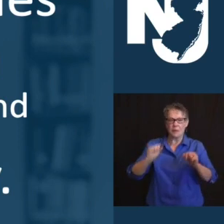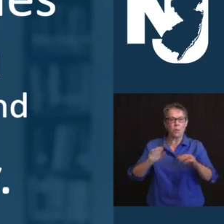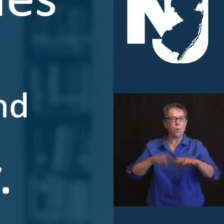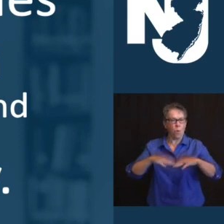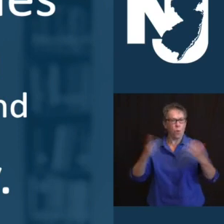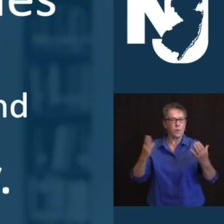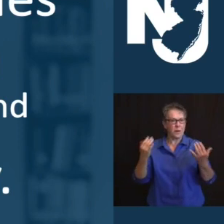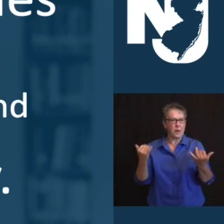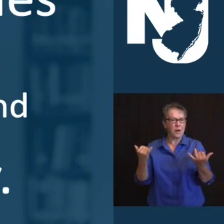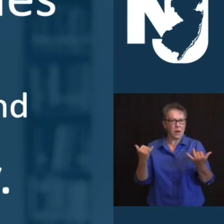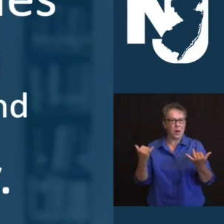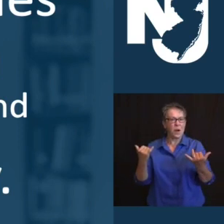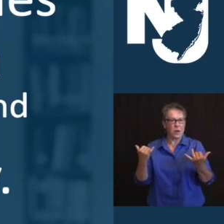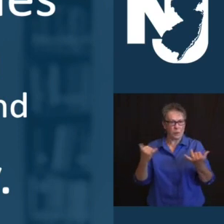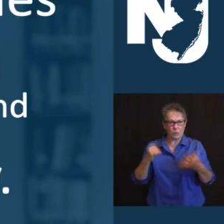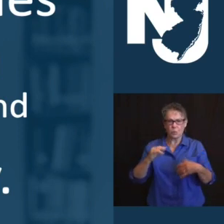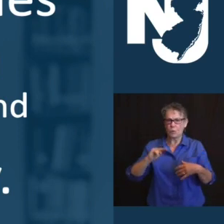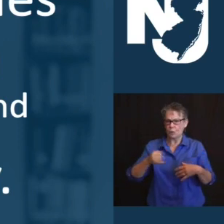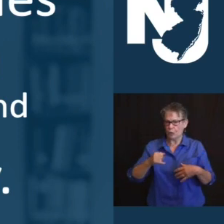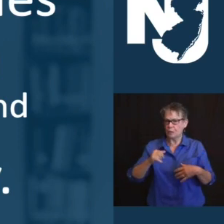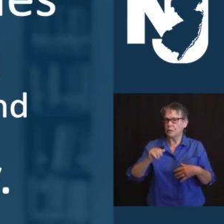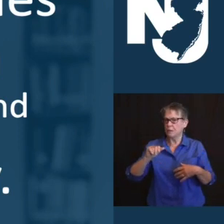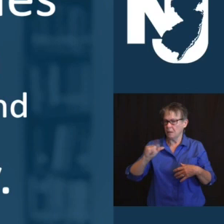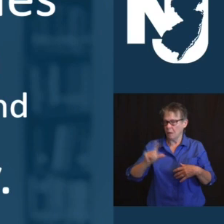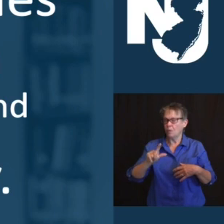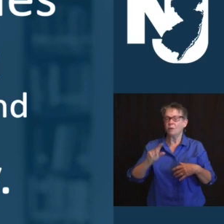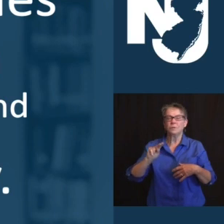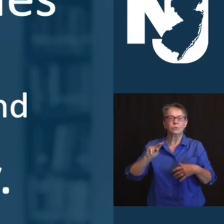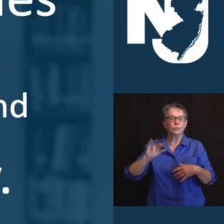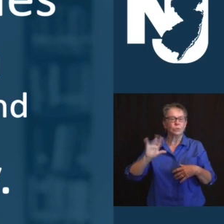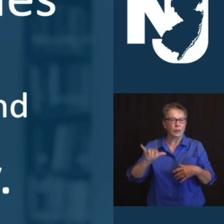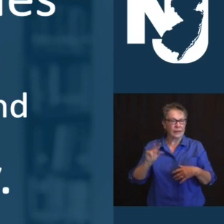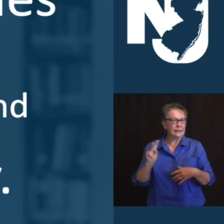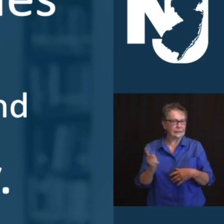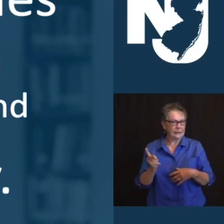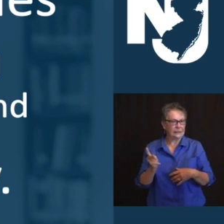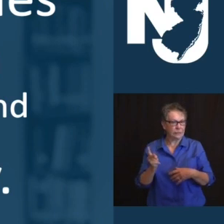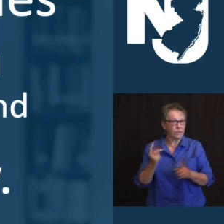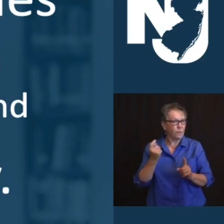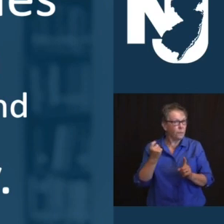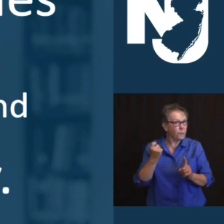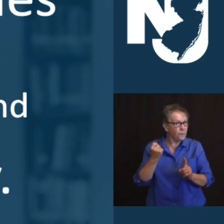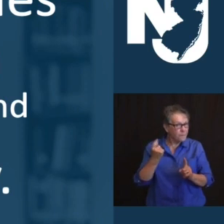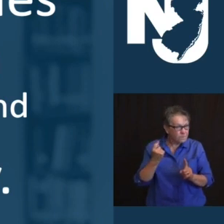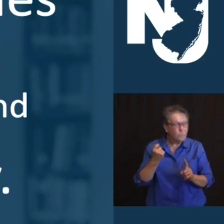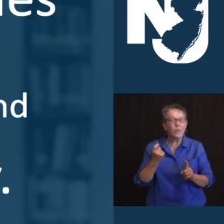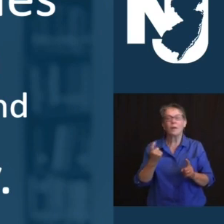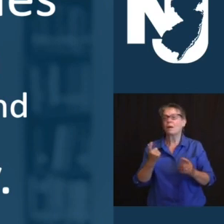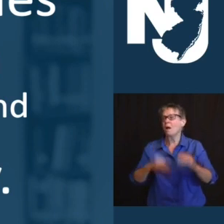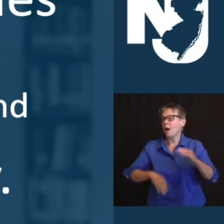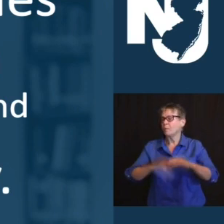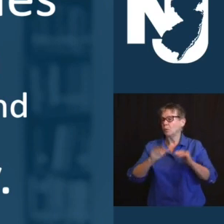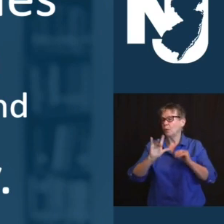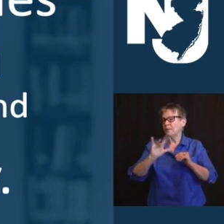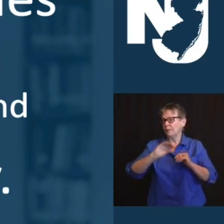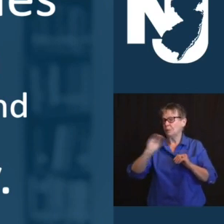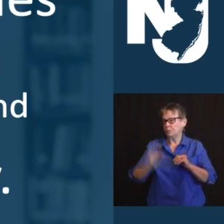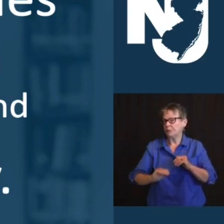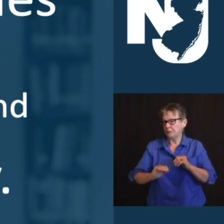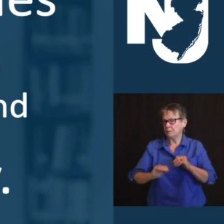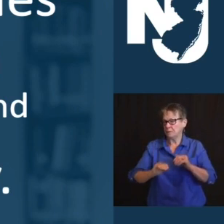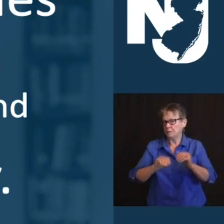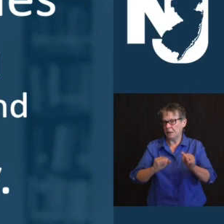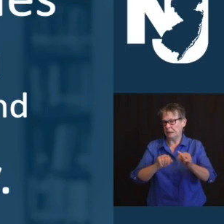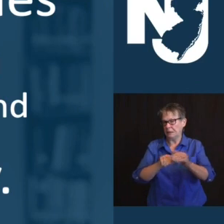2nd. We will be holding libraries to only allowing visitors up to 25% of their